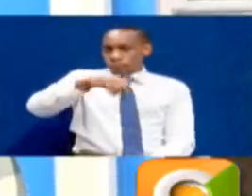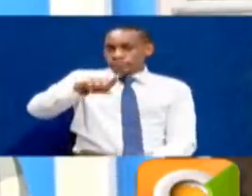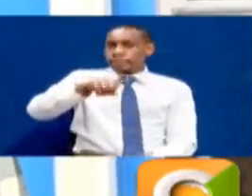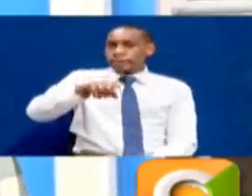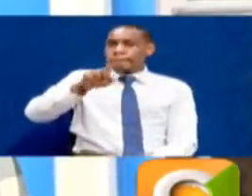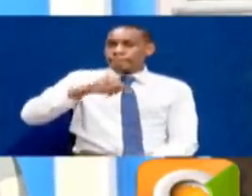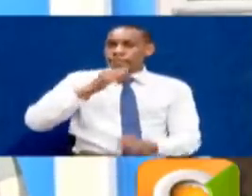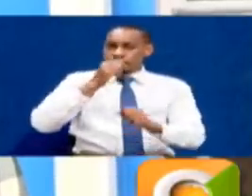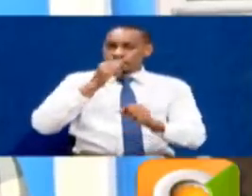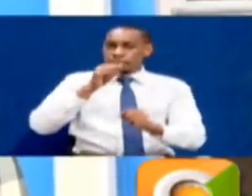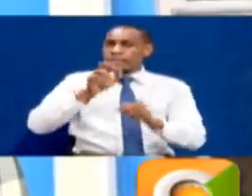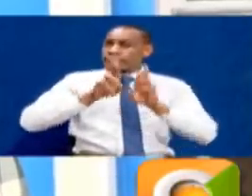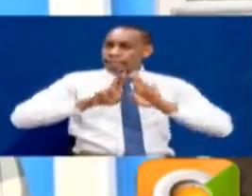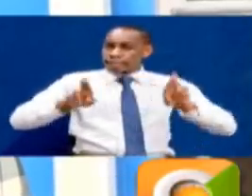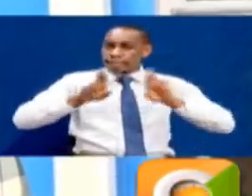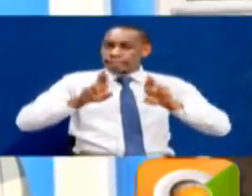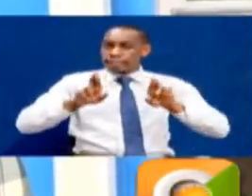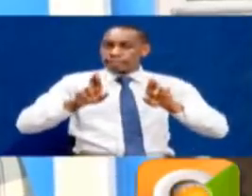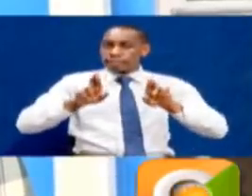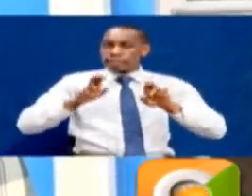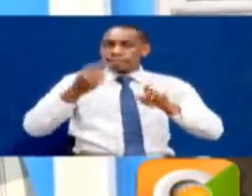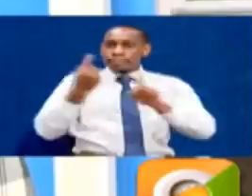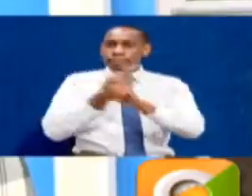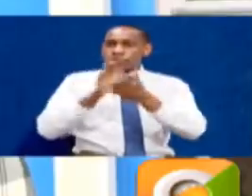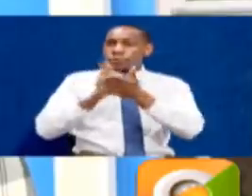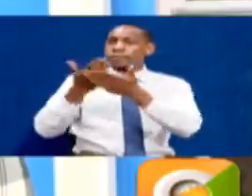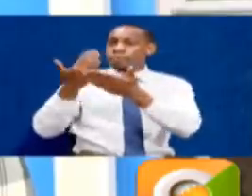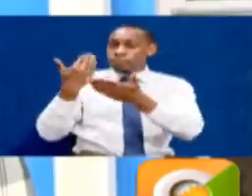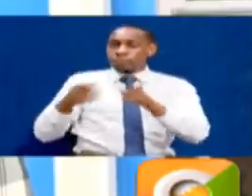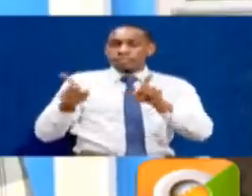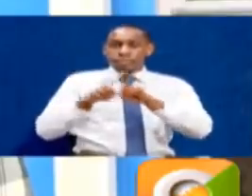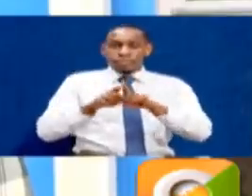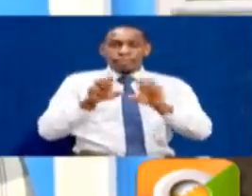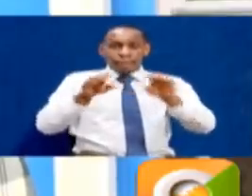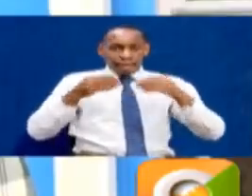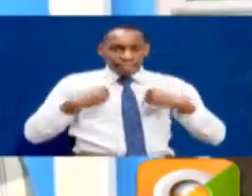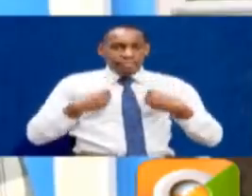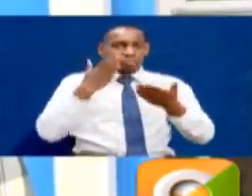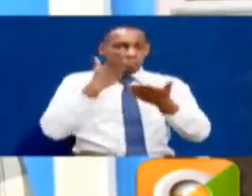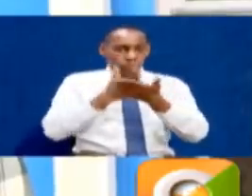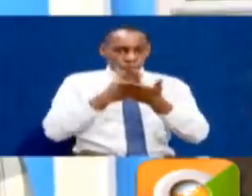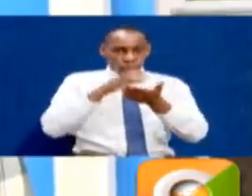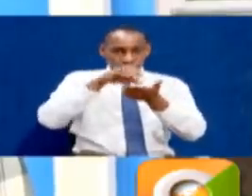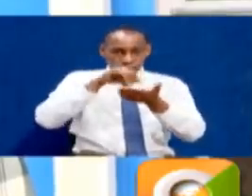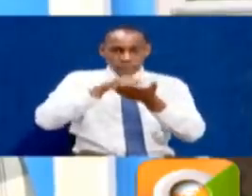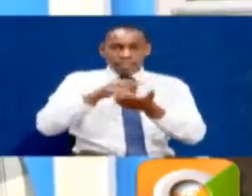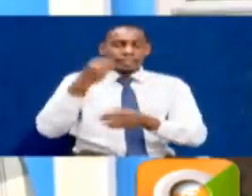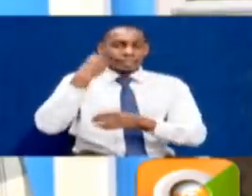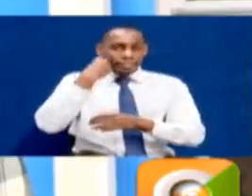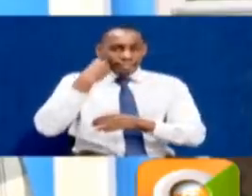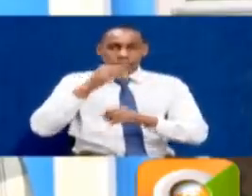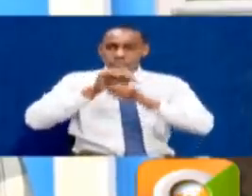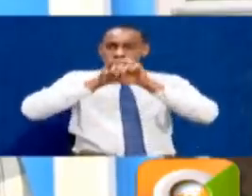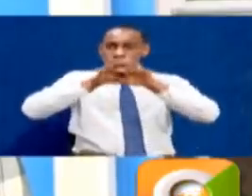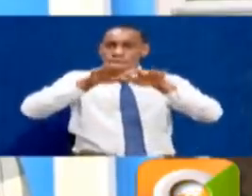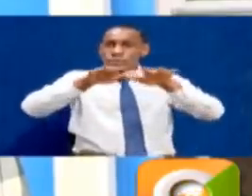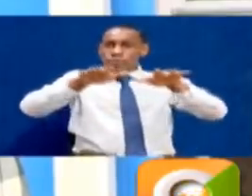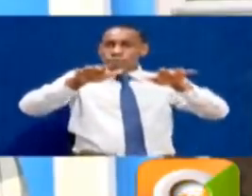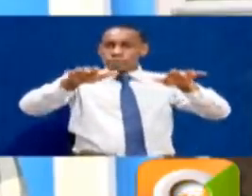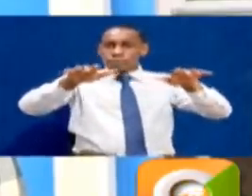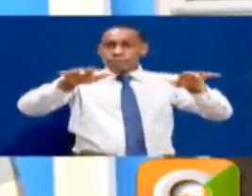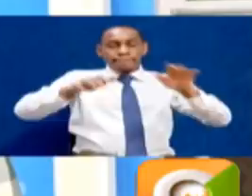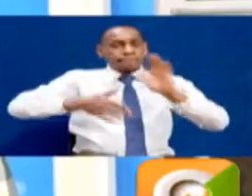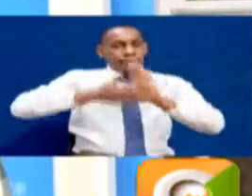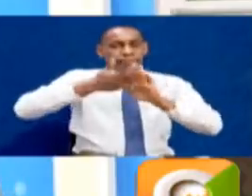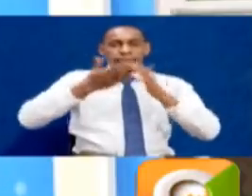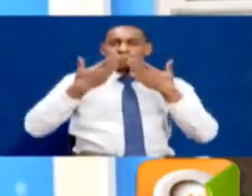we need to be more prepared than before, and we need to face the fact that the disease is coming to us and in a